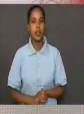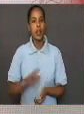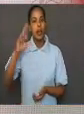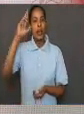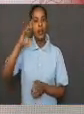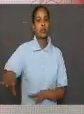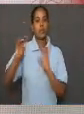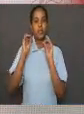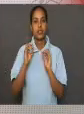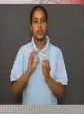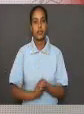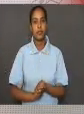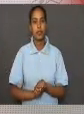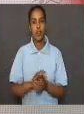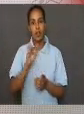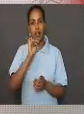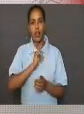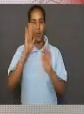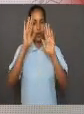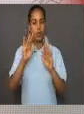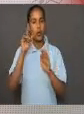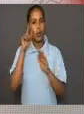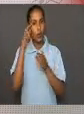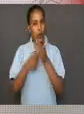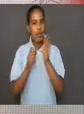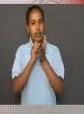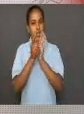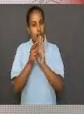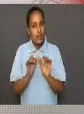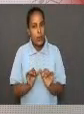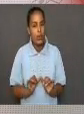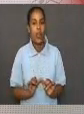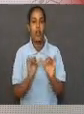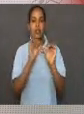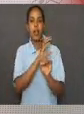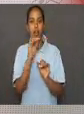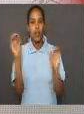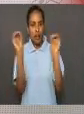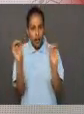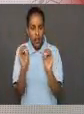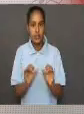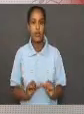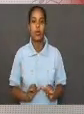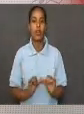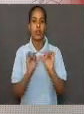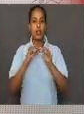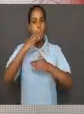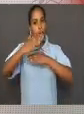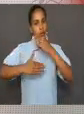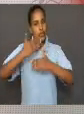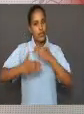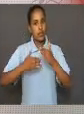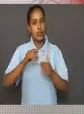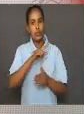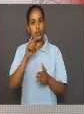Hello, students. I wonder what examples of spontaneous and non-spontaneous processes